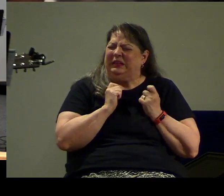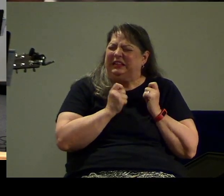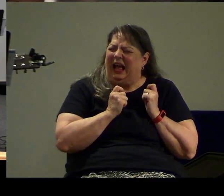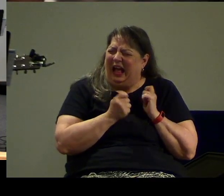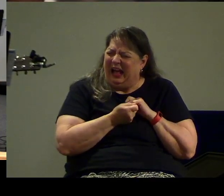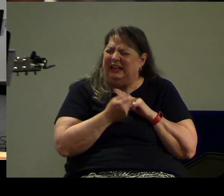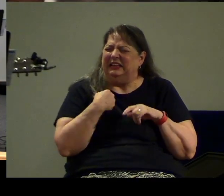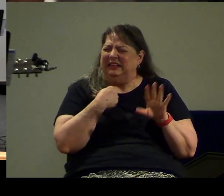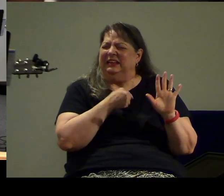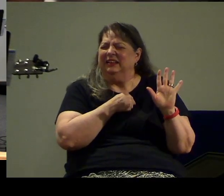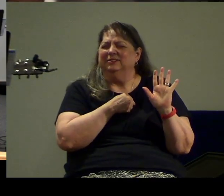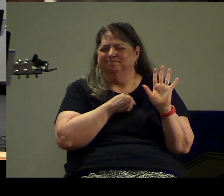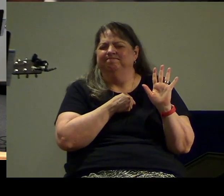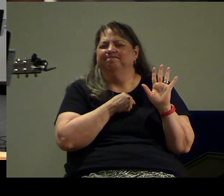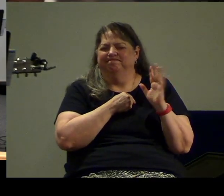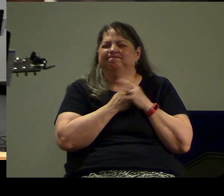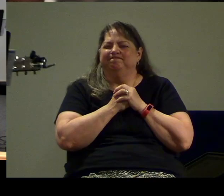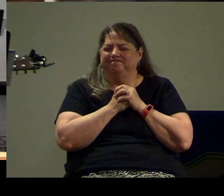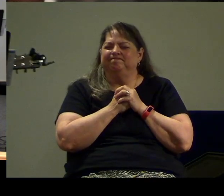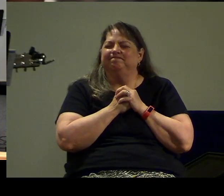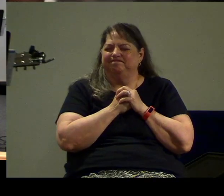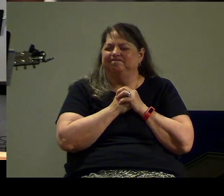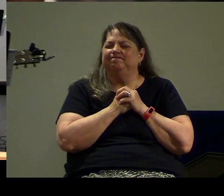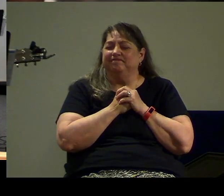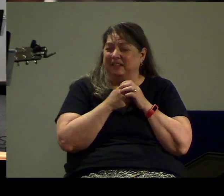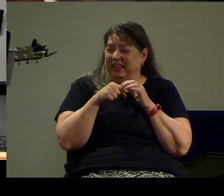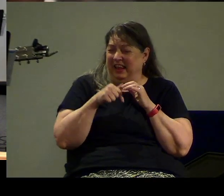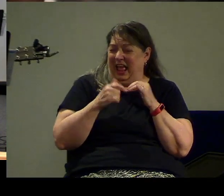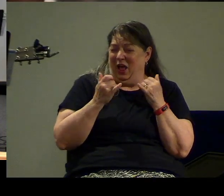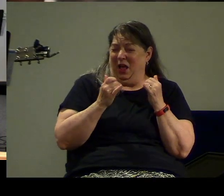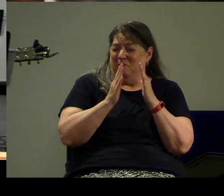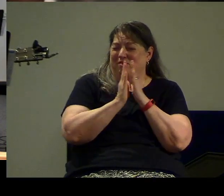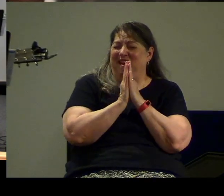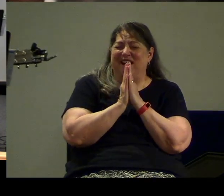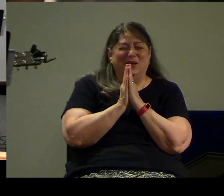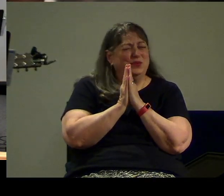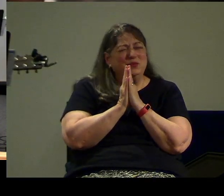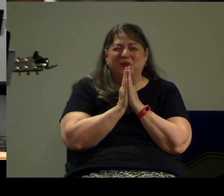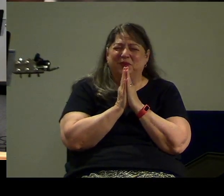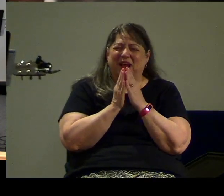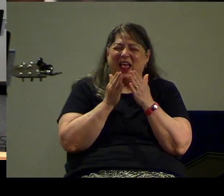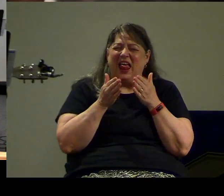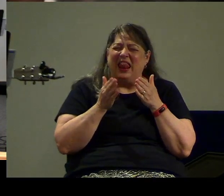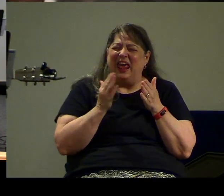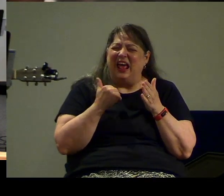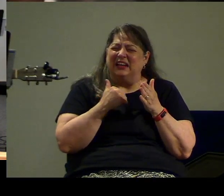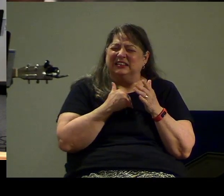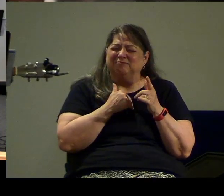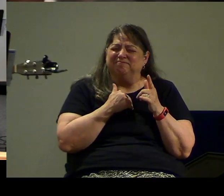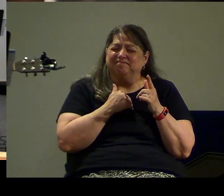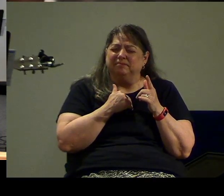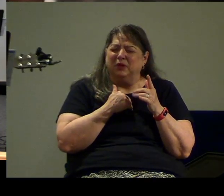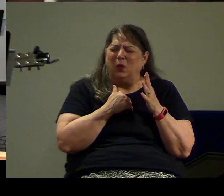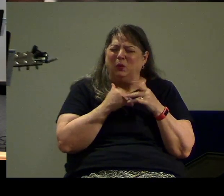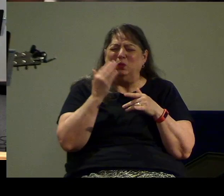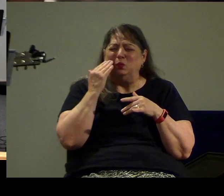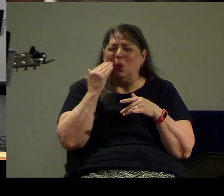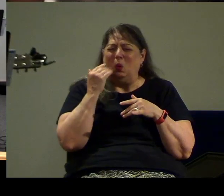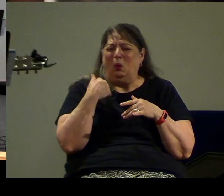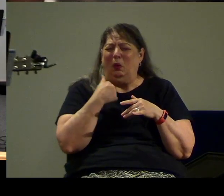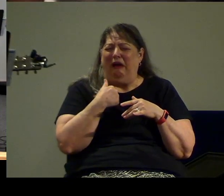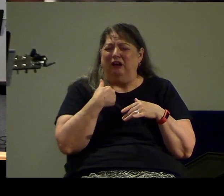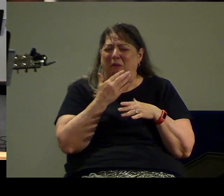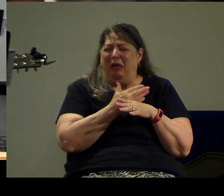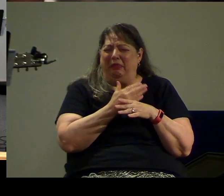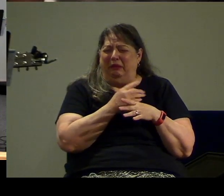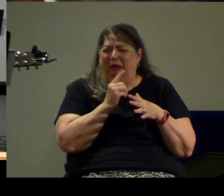hearts and lives. And so, God, I pray that you would just allow us to put aside whatever might be distracting us